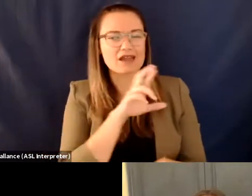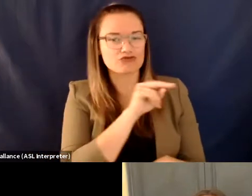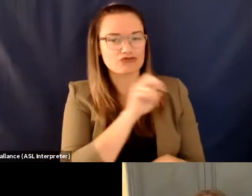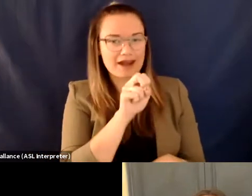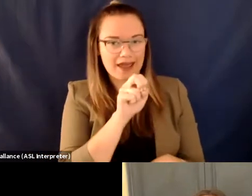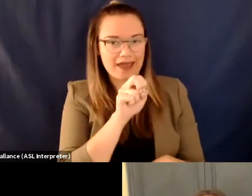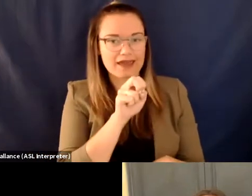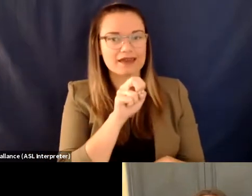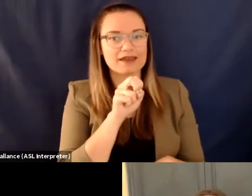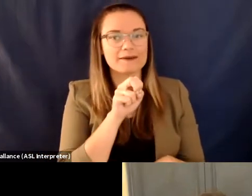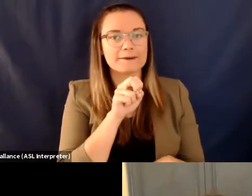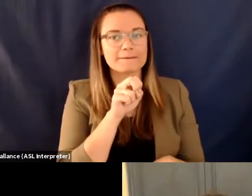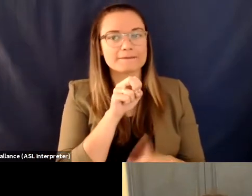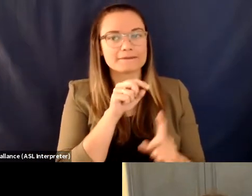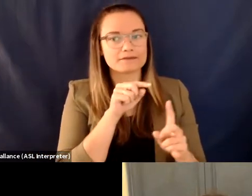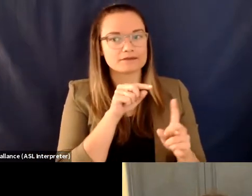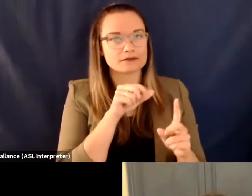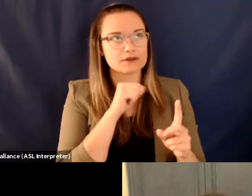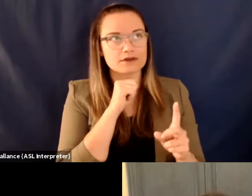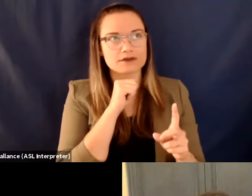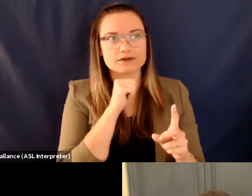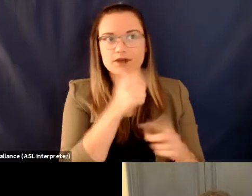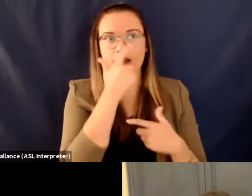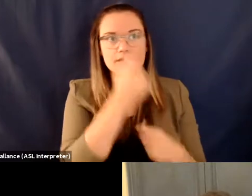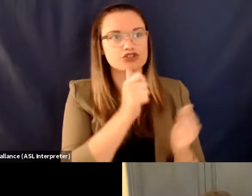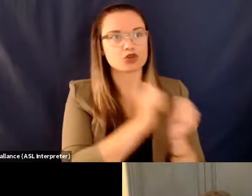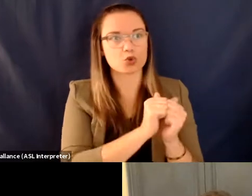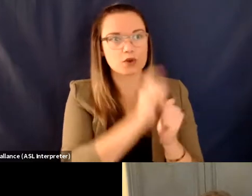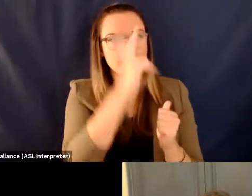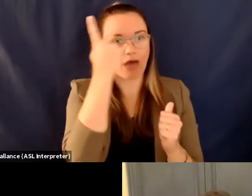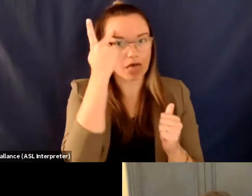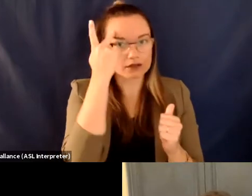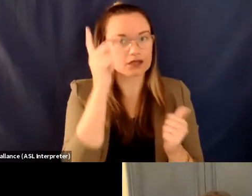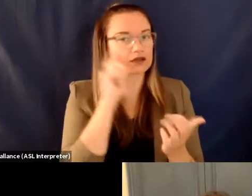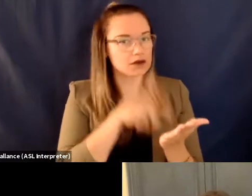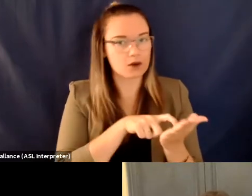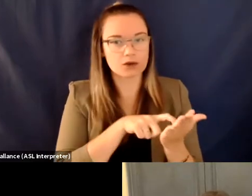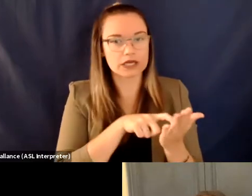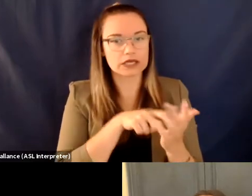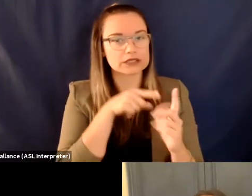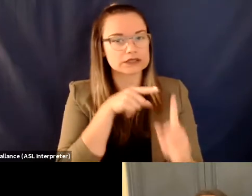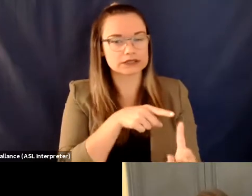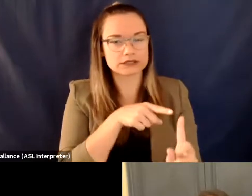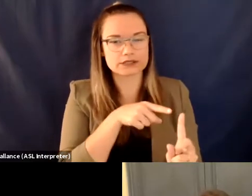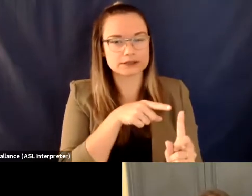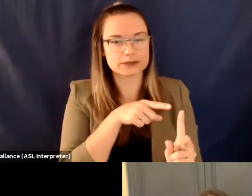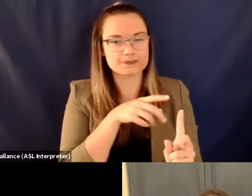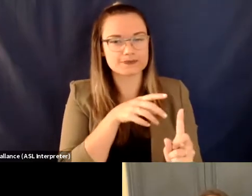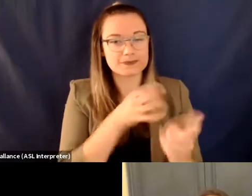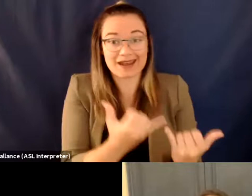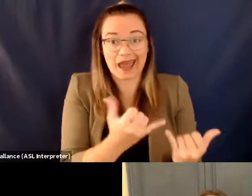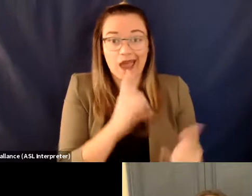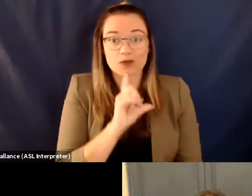is no longer interested in electoral politics, recognizes that he just doesn't, at least now at the age of